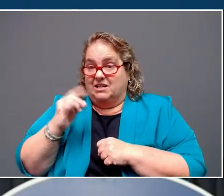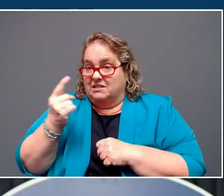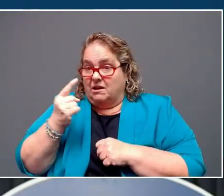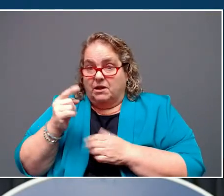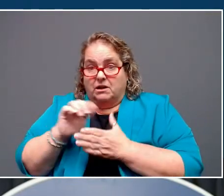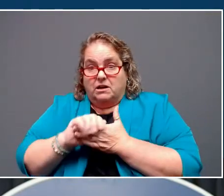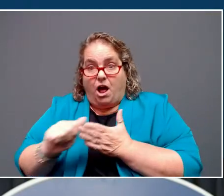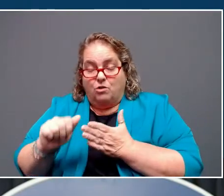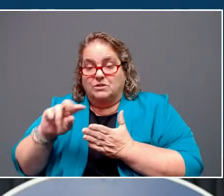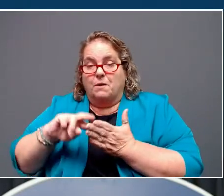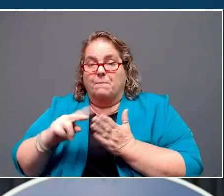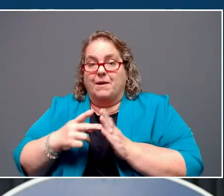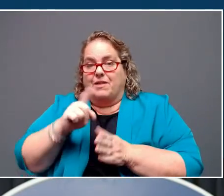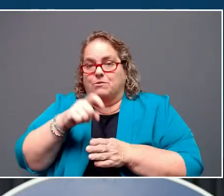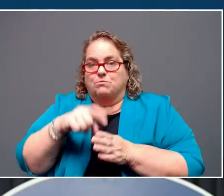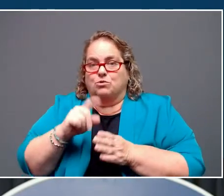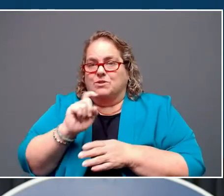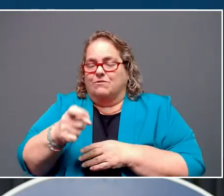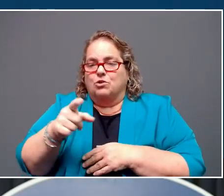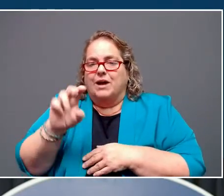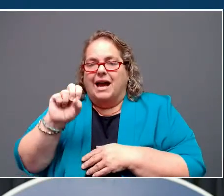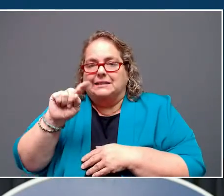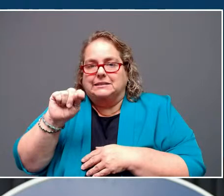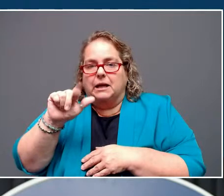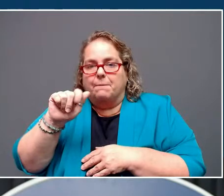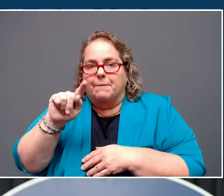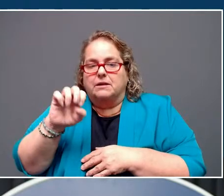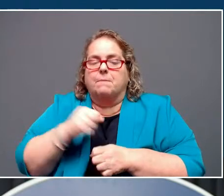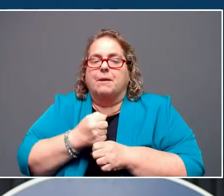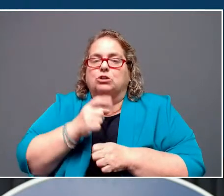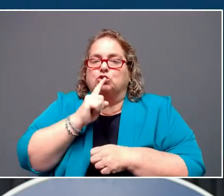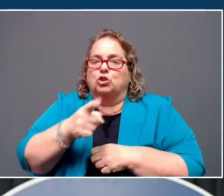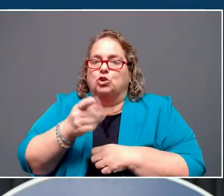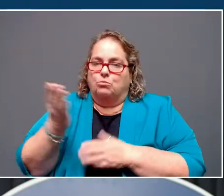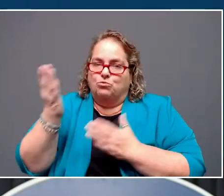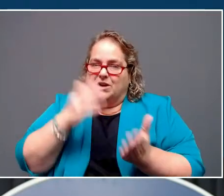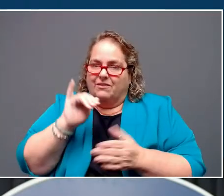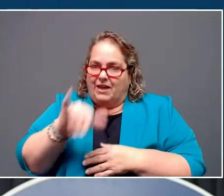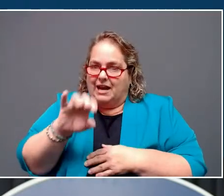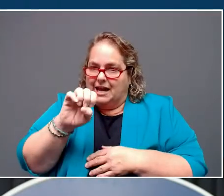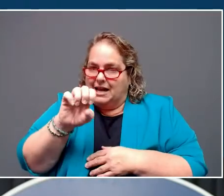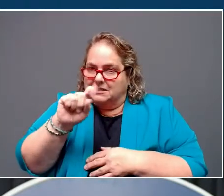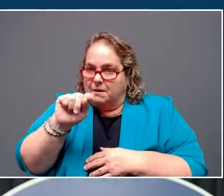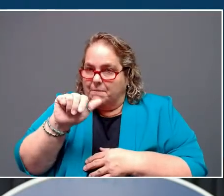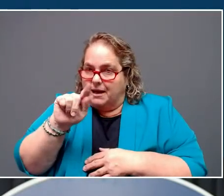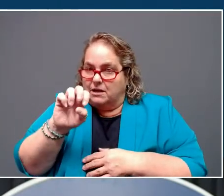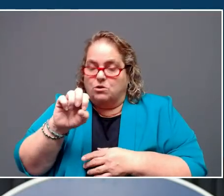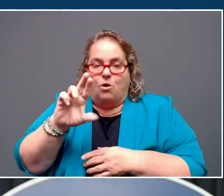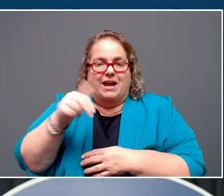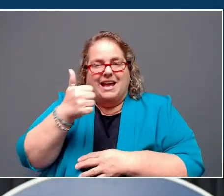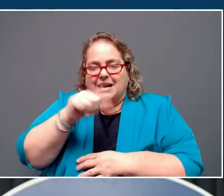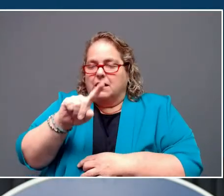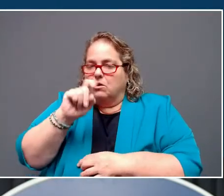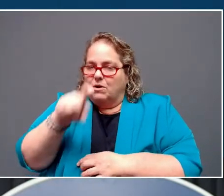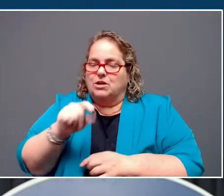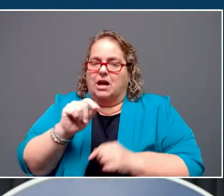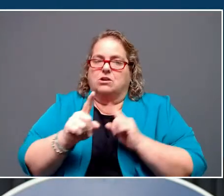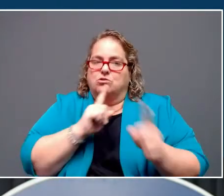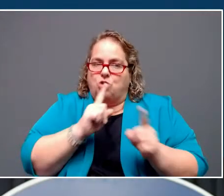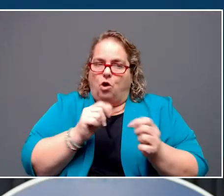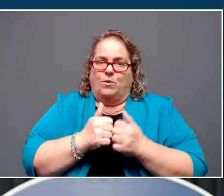you an estimate, you want to make sure you take that estimate or any questions and talk to someone in